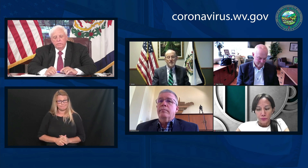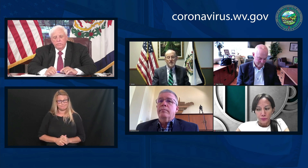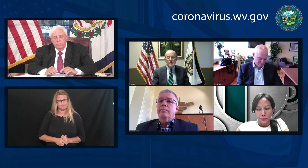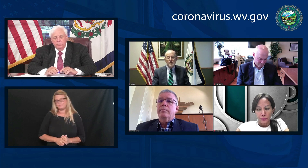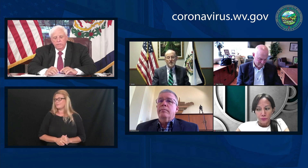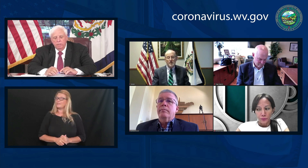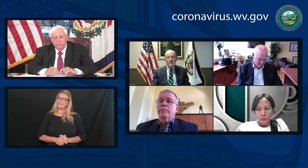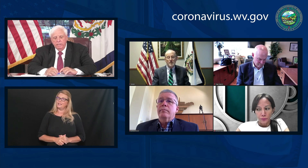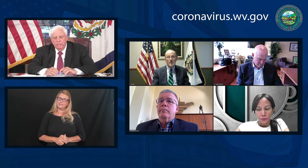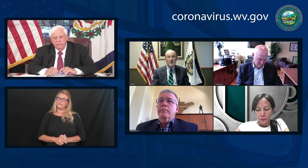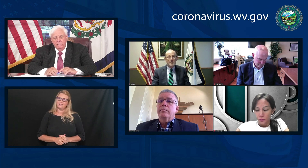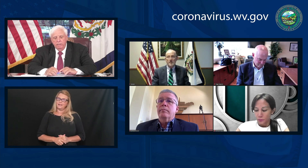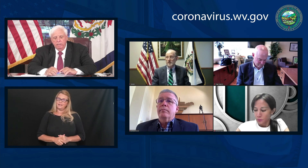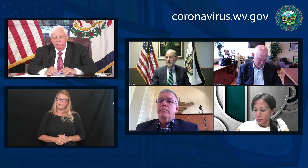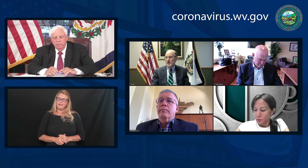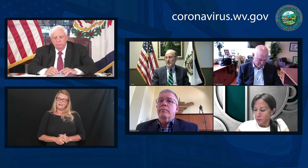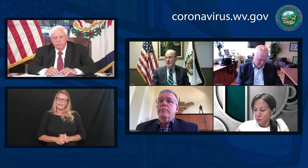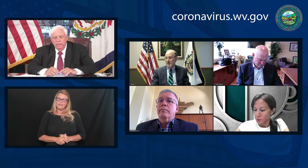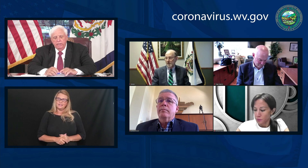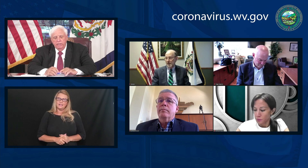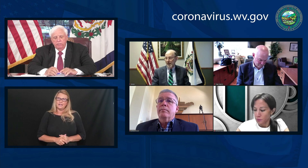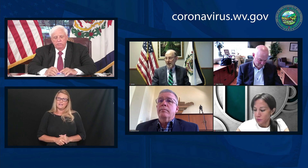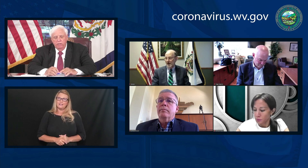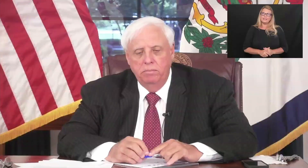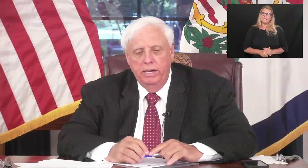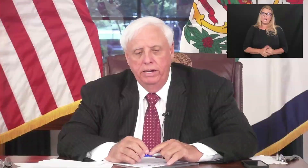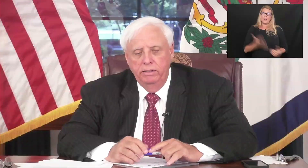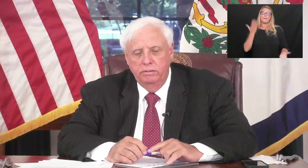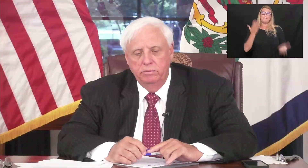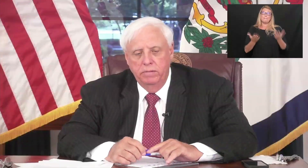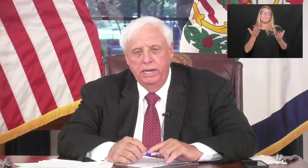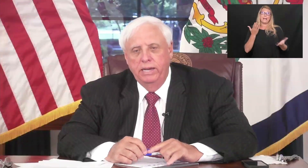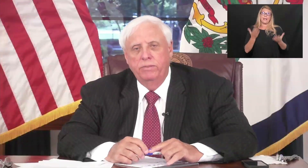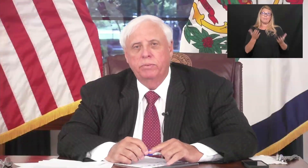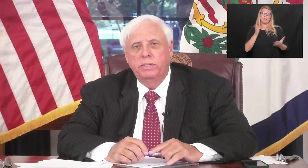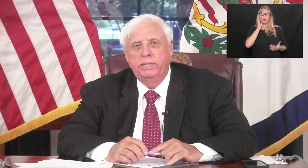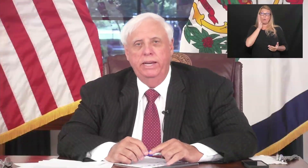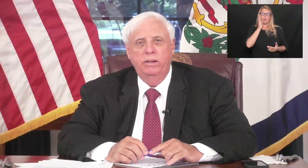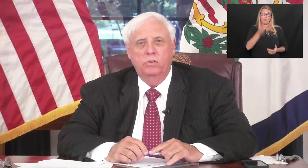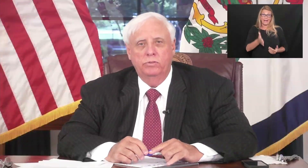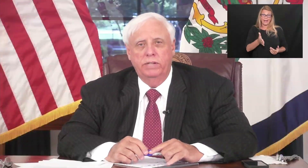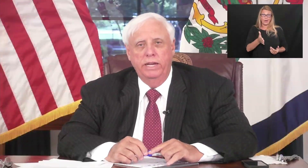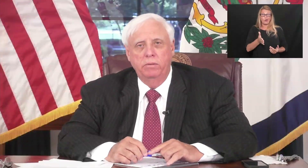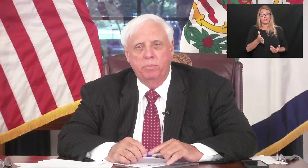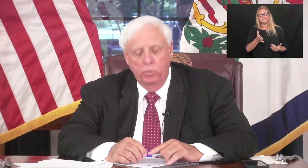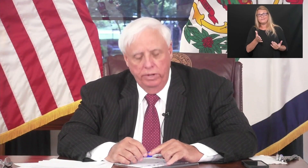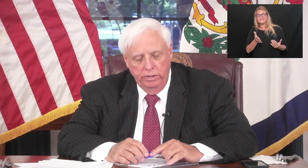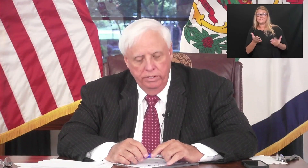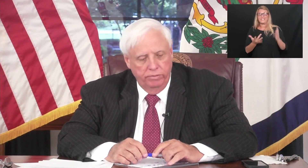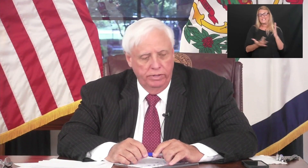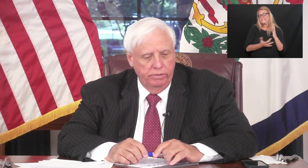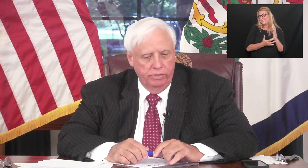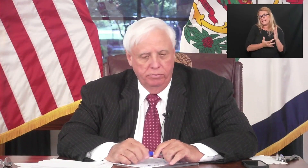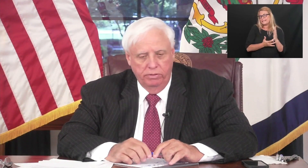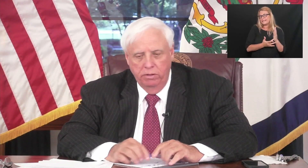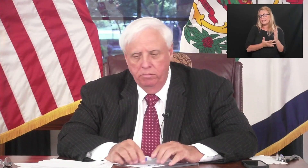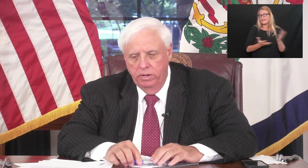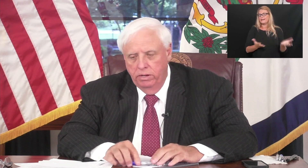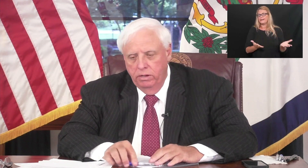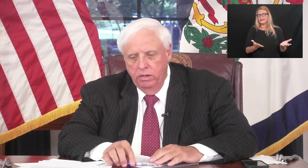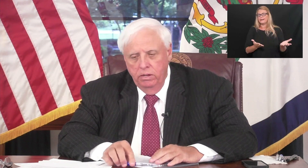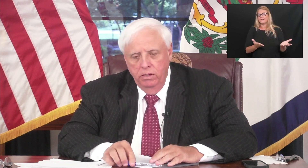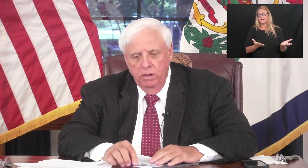No, Charles, I mean, it may in somebody's mind from a technical standpoint give them